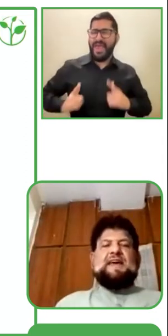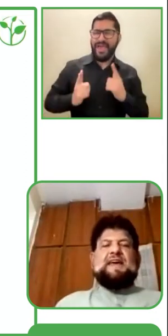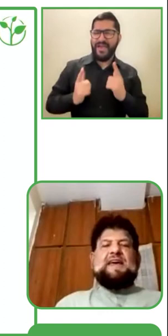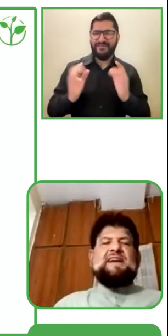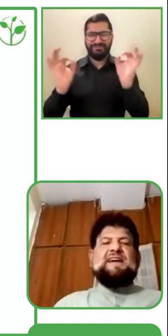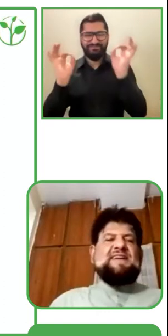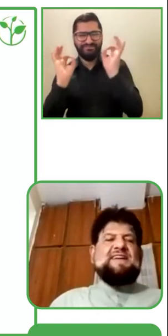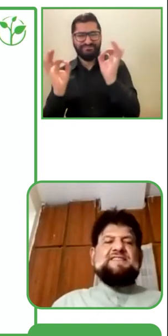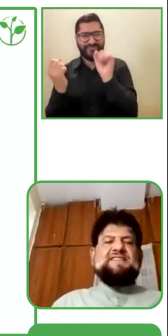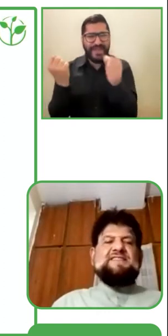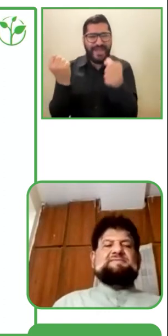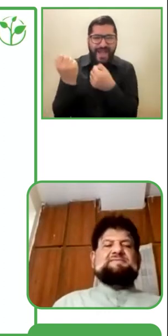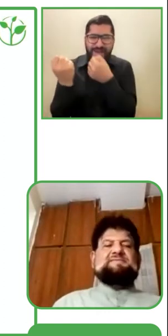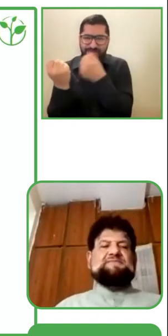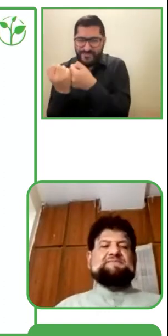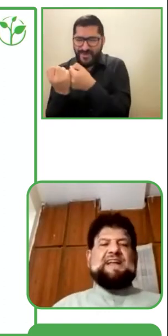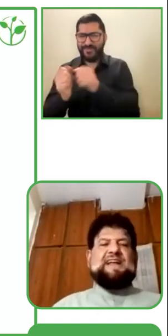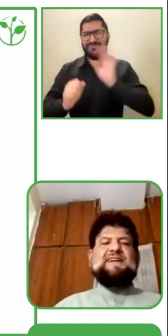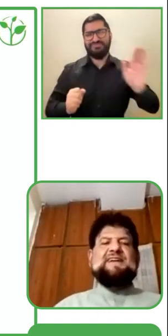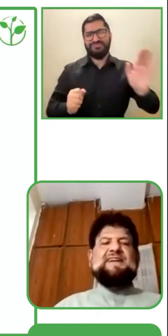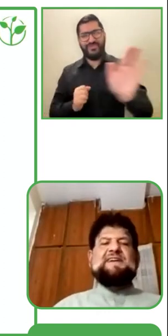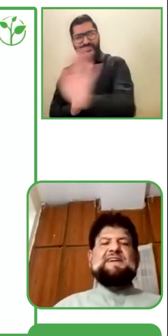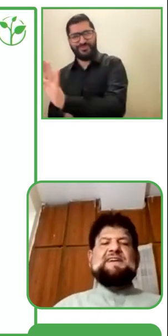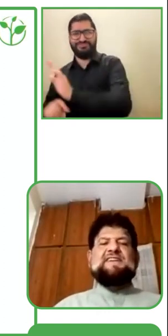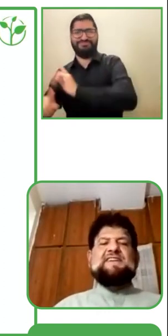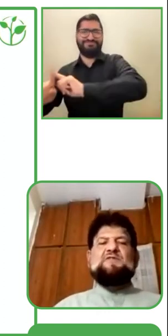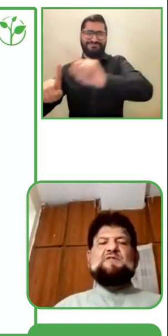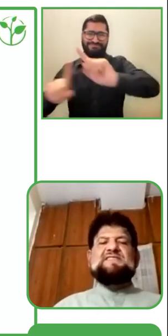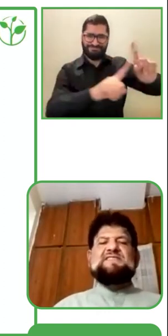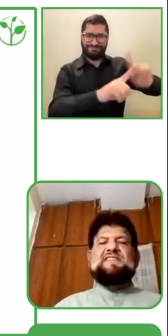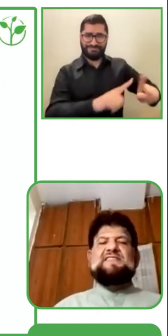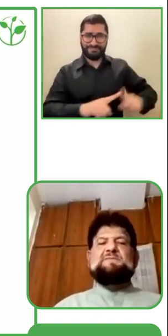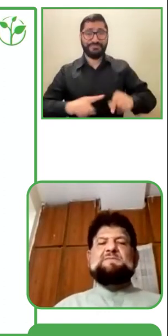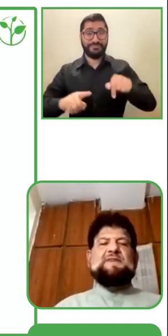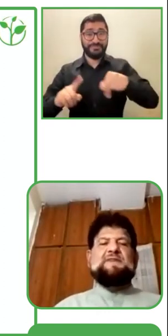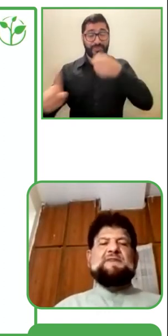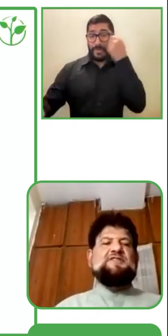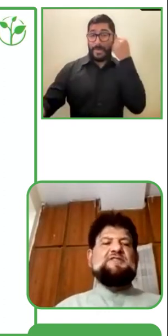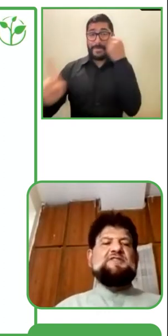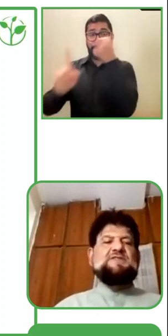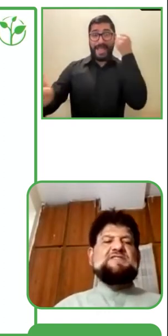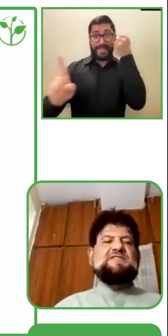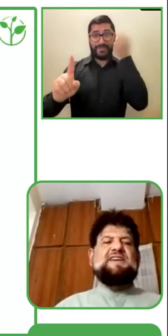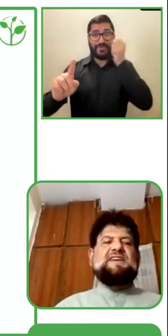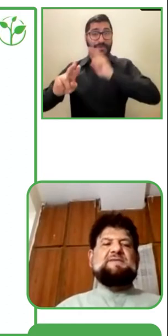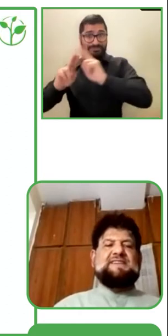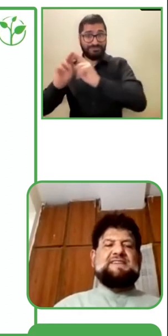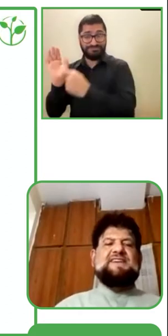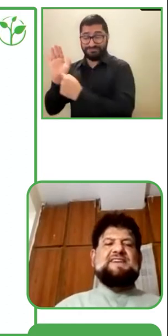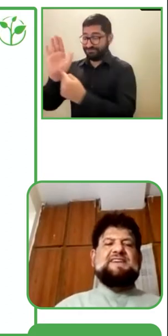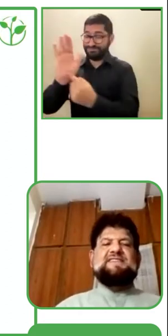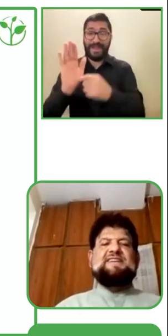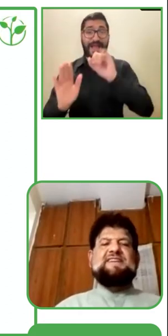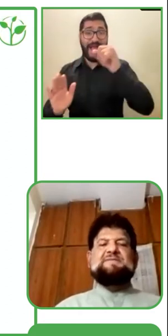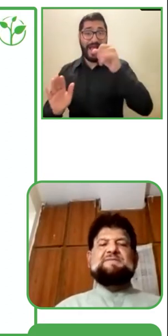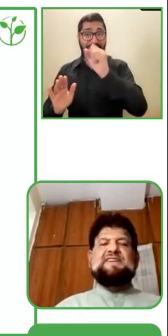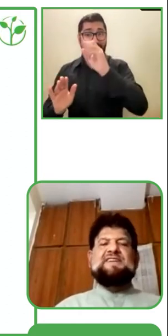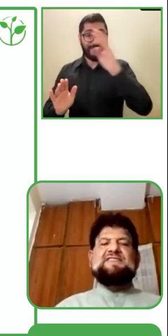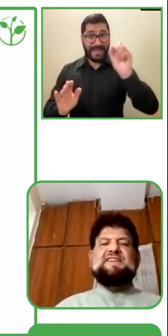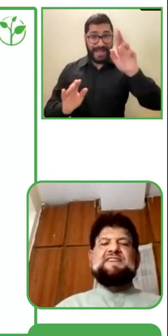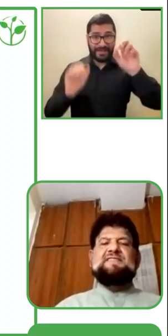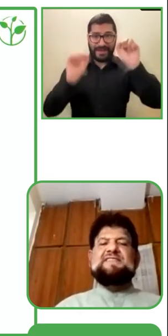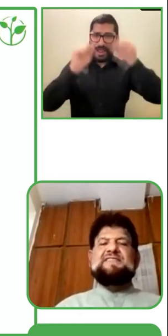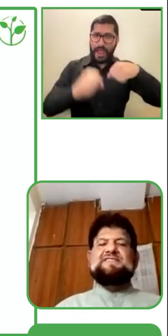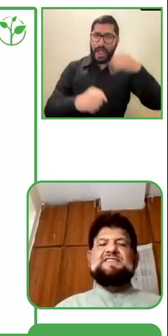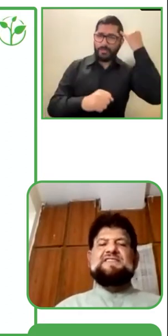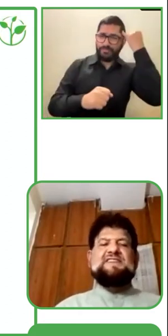The impact created, AABRAR estimated that more than 7,000 people are using their skills and income